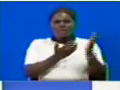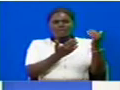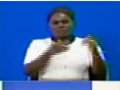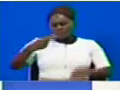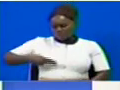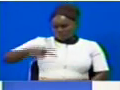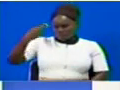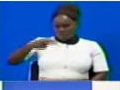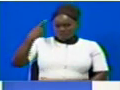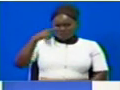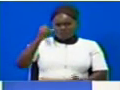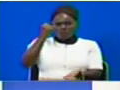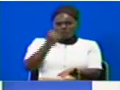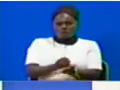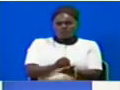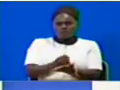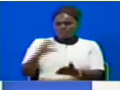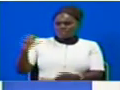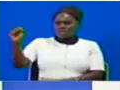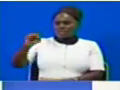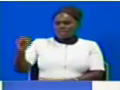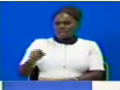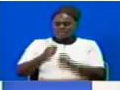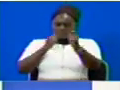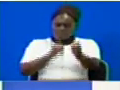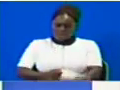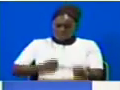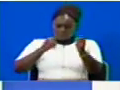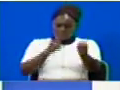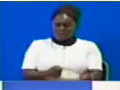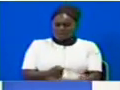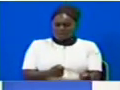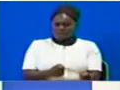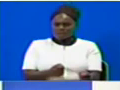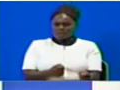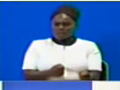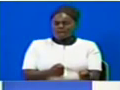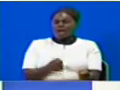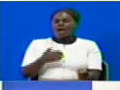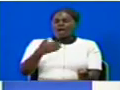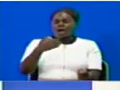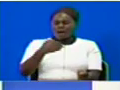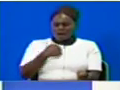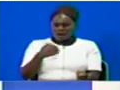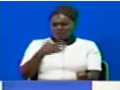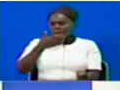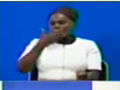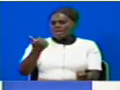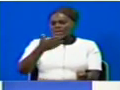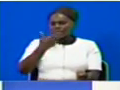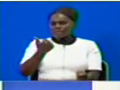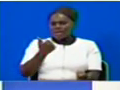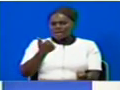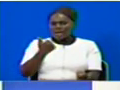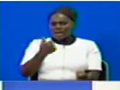high, even from the Office of the Cabinet Secretary, Minister of Agriculture, that there'll be a better understanding